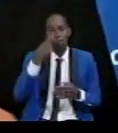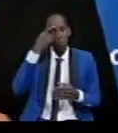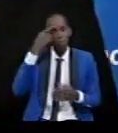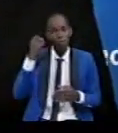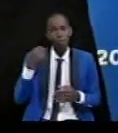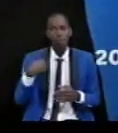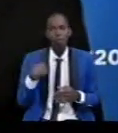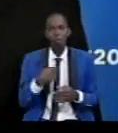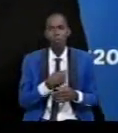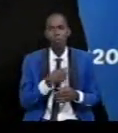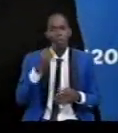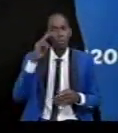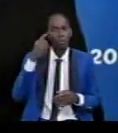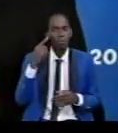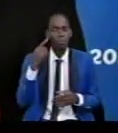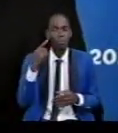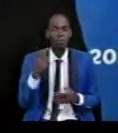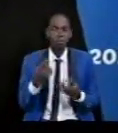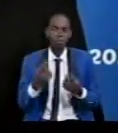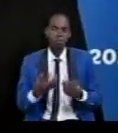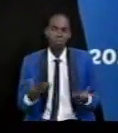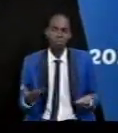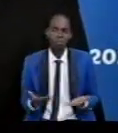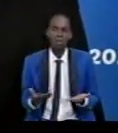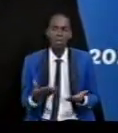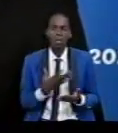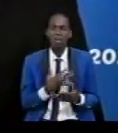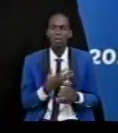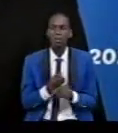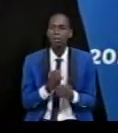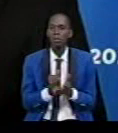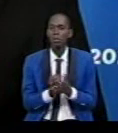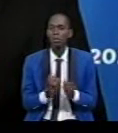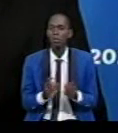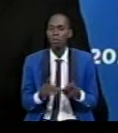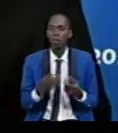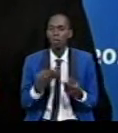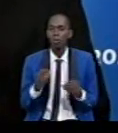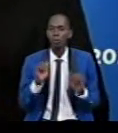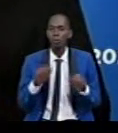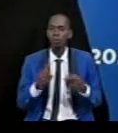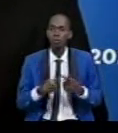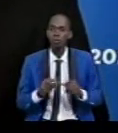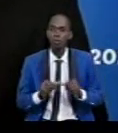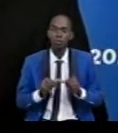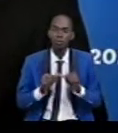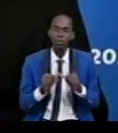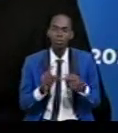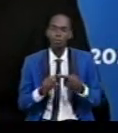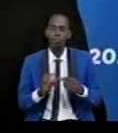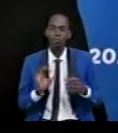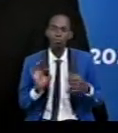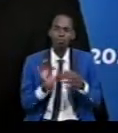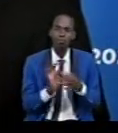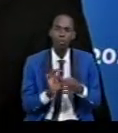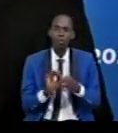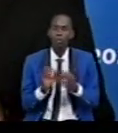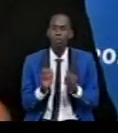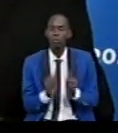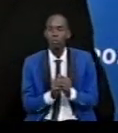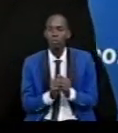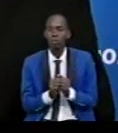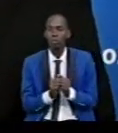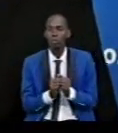it's strategic that we come here, we make connections to be able to continue to partner with these ministries, be